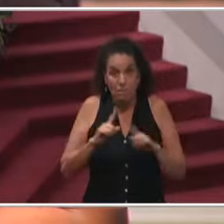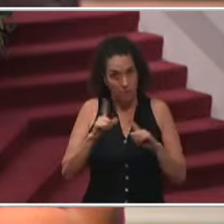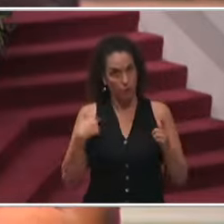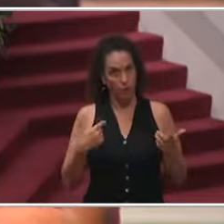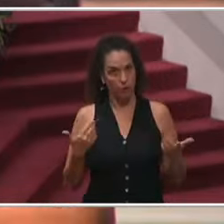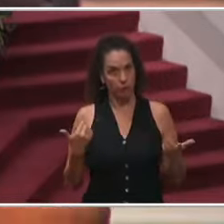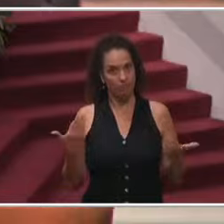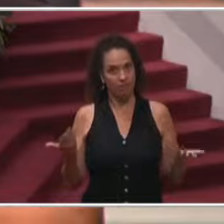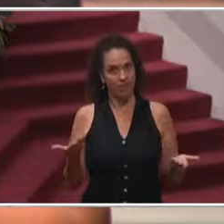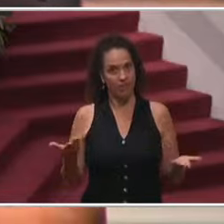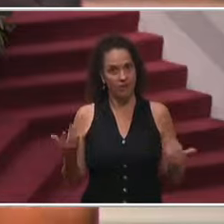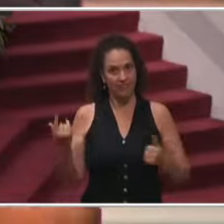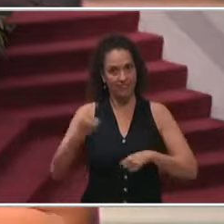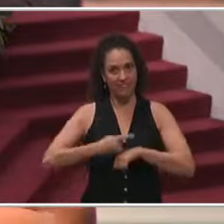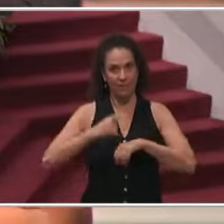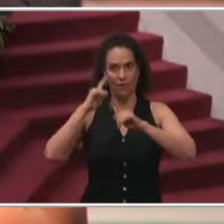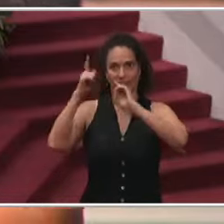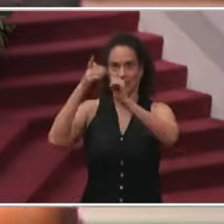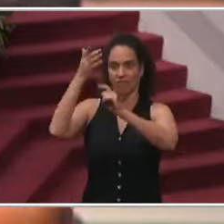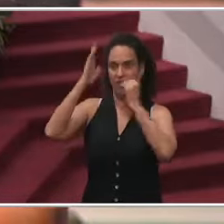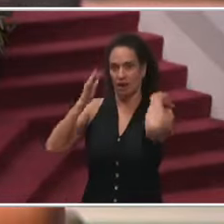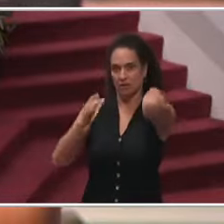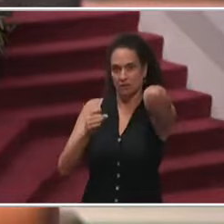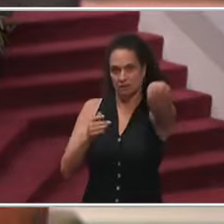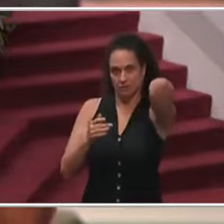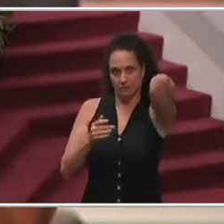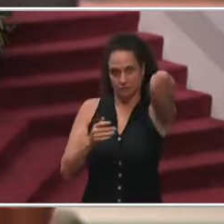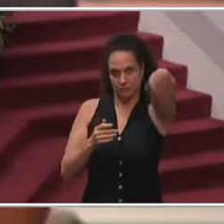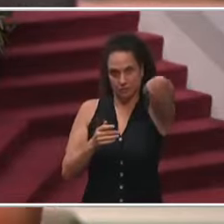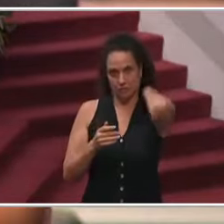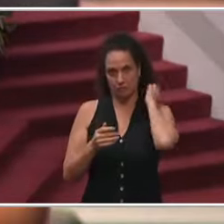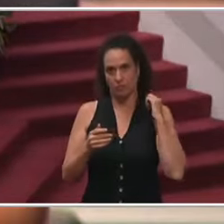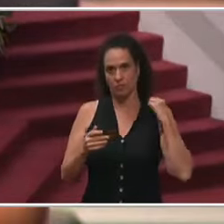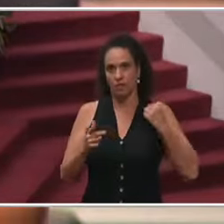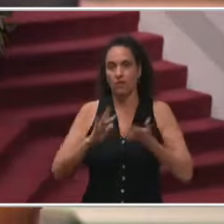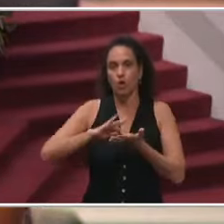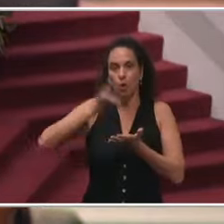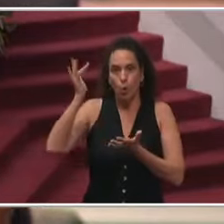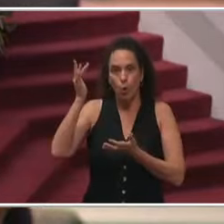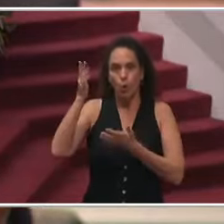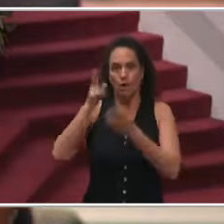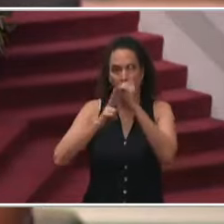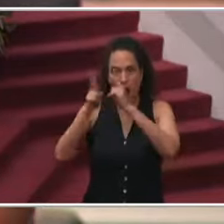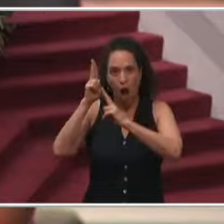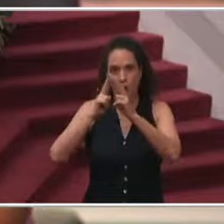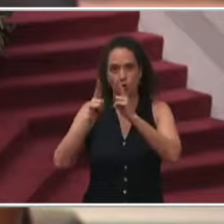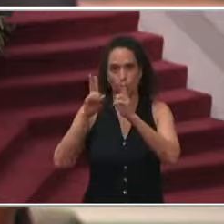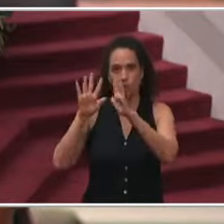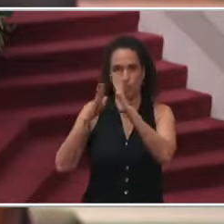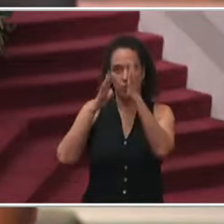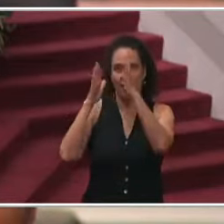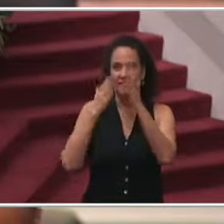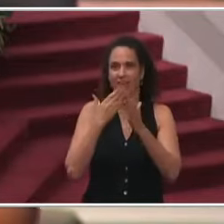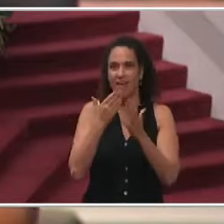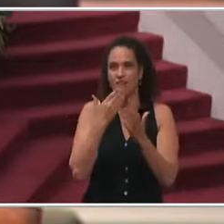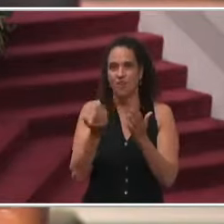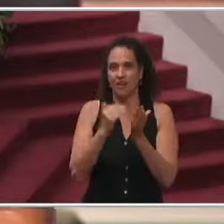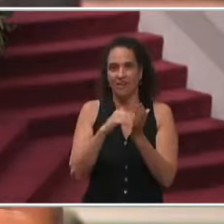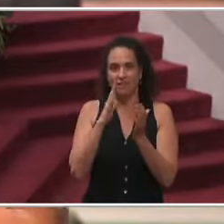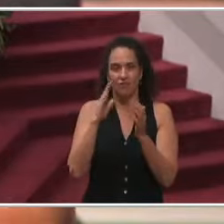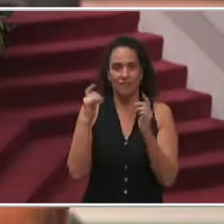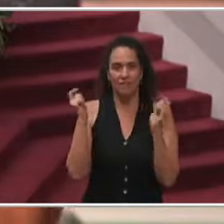we give God the glory, the honor, and the praise. Thank you again for celebrating seniors